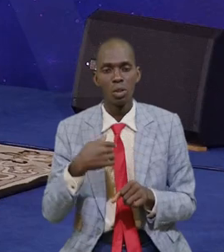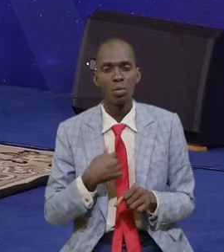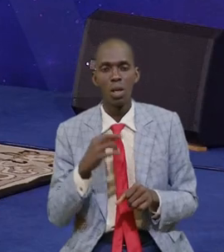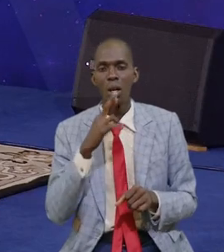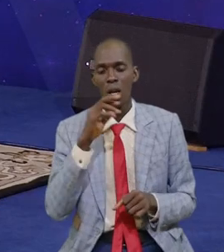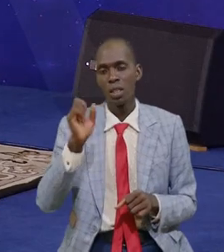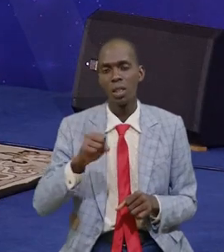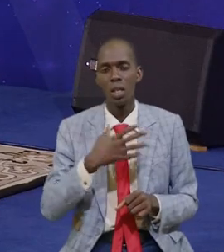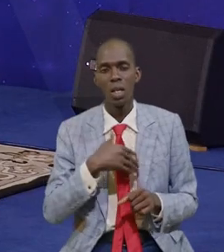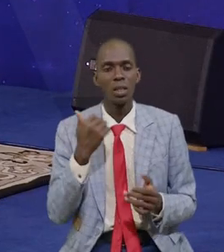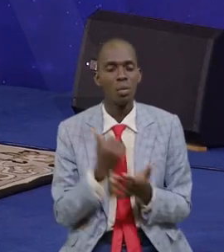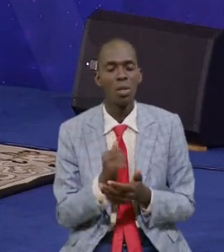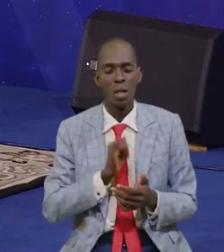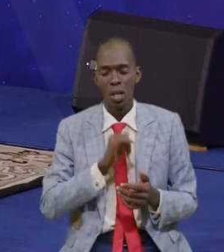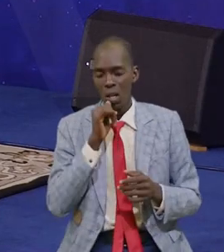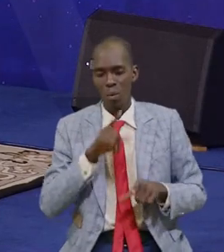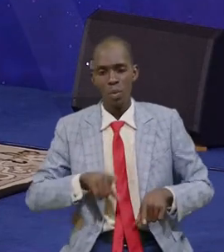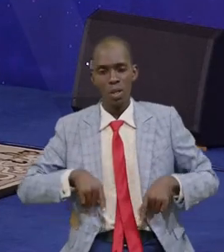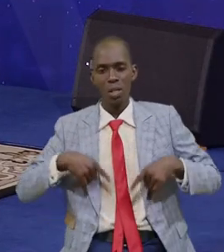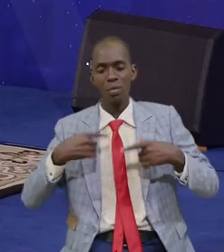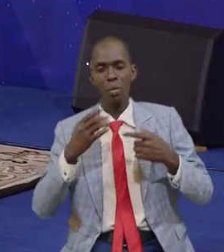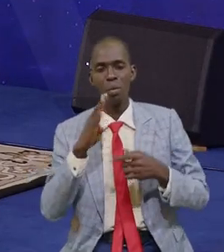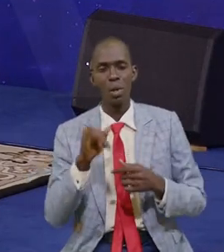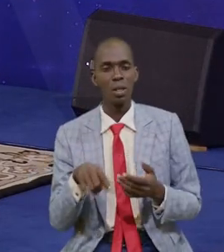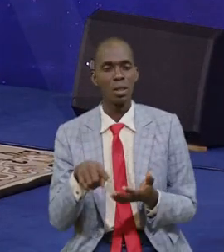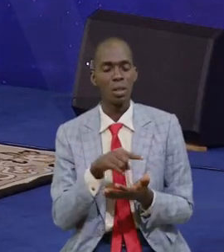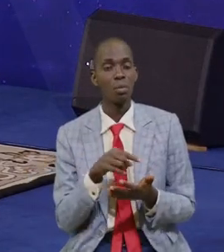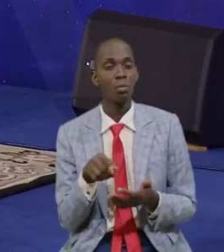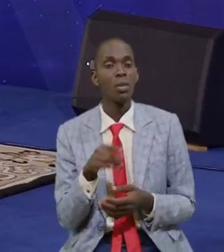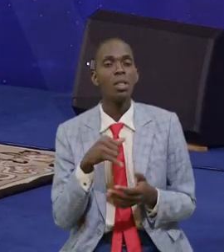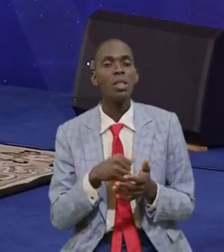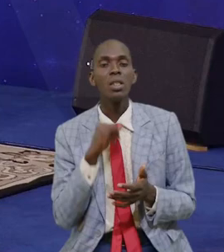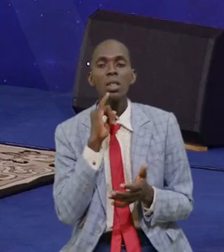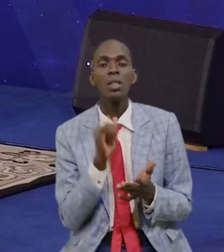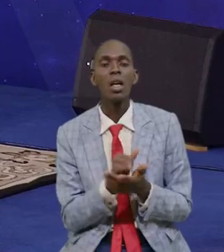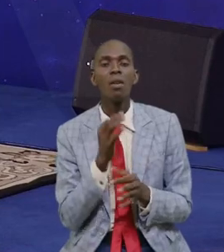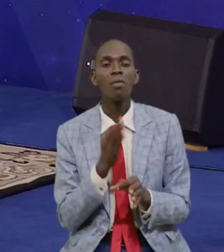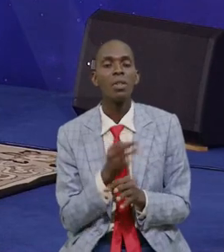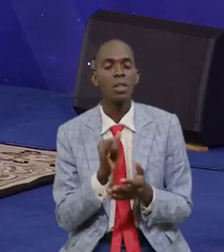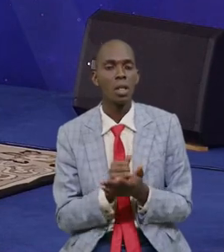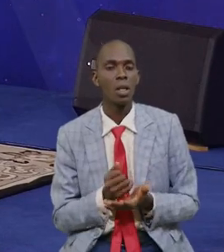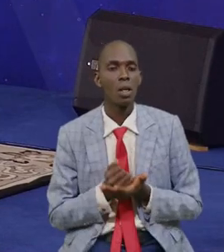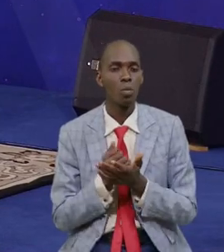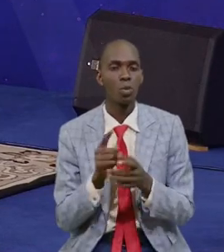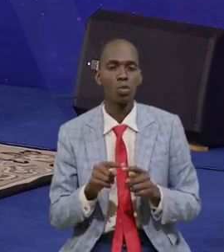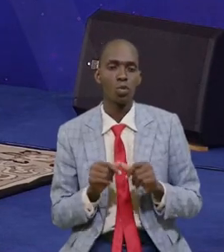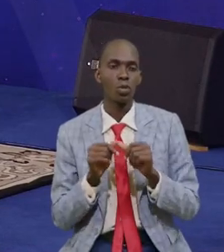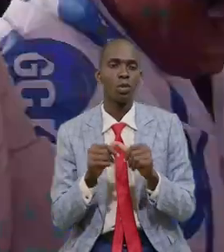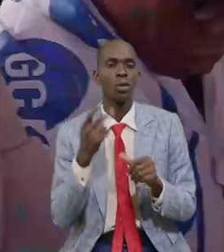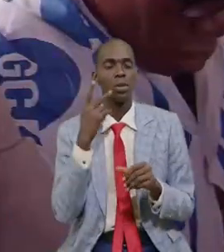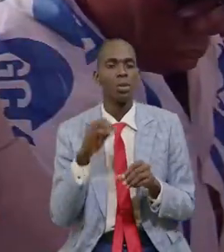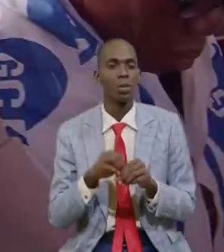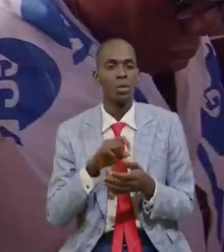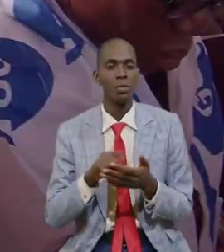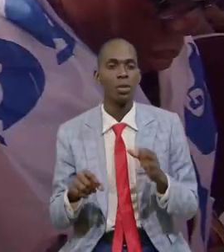them. It's that faith that gets us ready. Anytime the Lord will come, look at verse 6. In verse